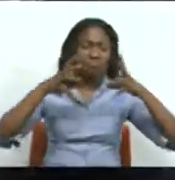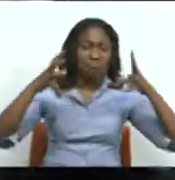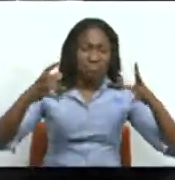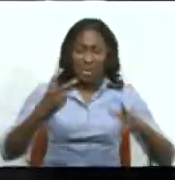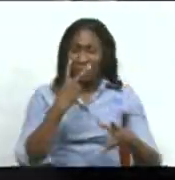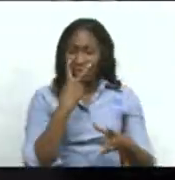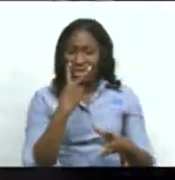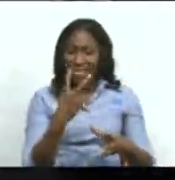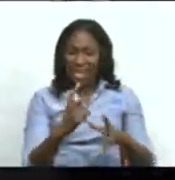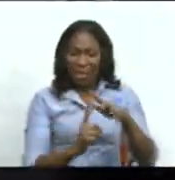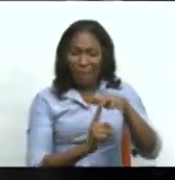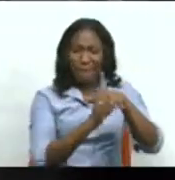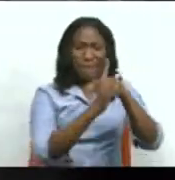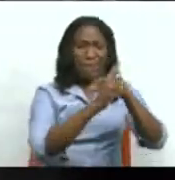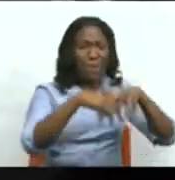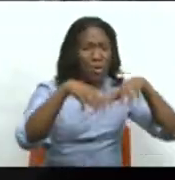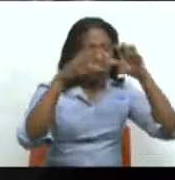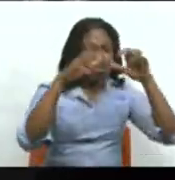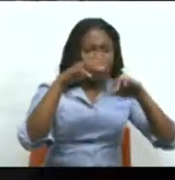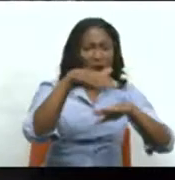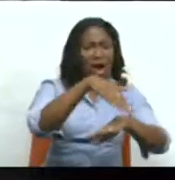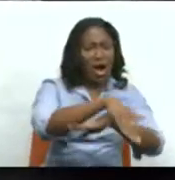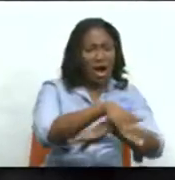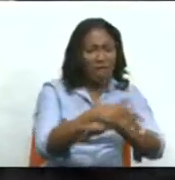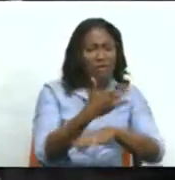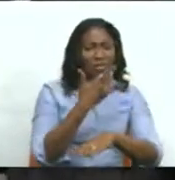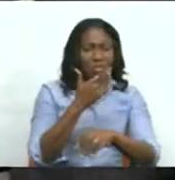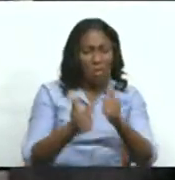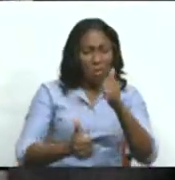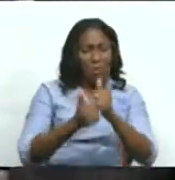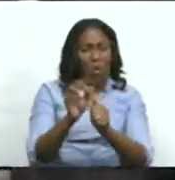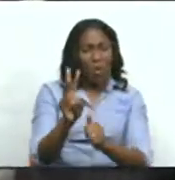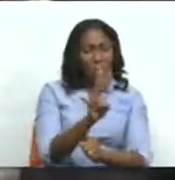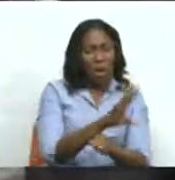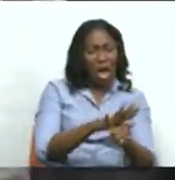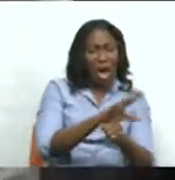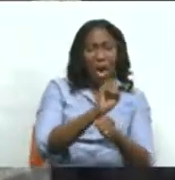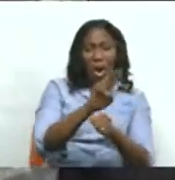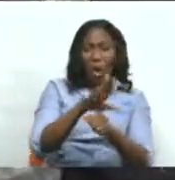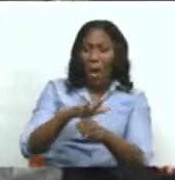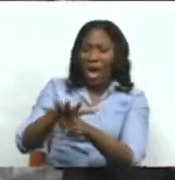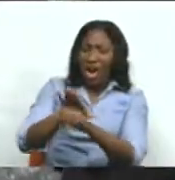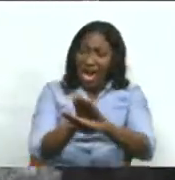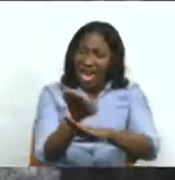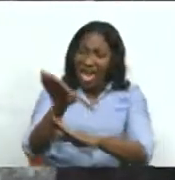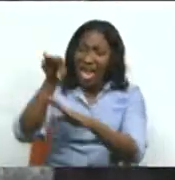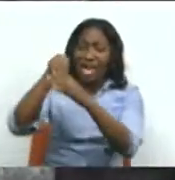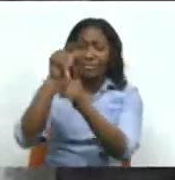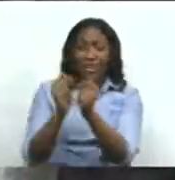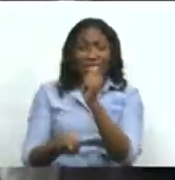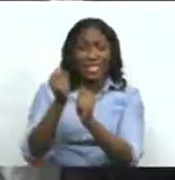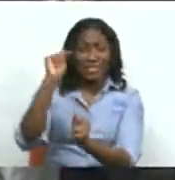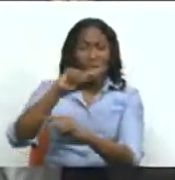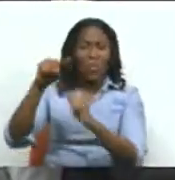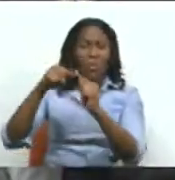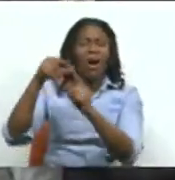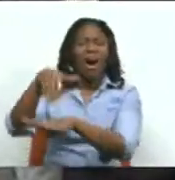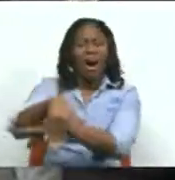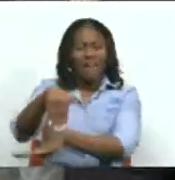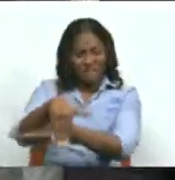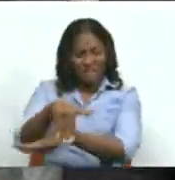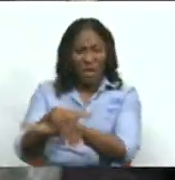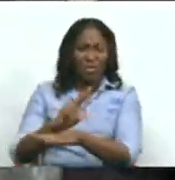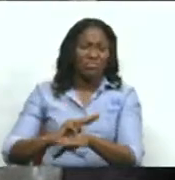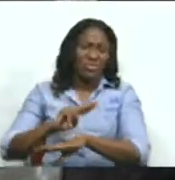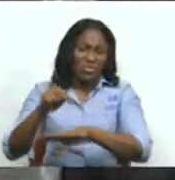seeing these pop-up isolated afternoon showers favoring western and hilly parts of both Trinidad and Tobago during the afternoon hours, typical when